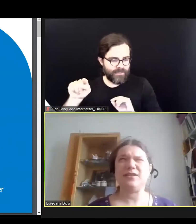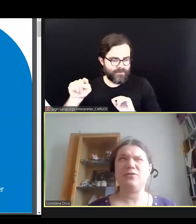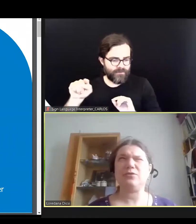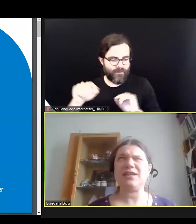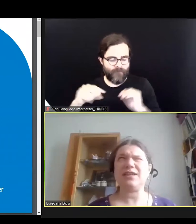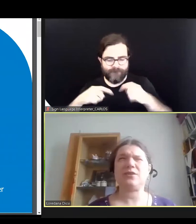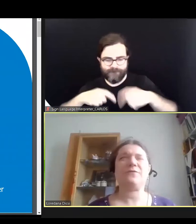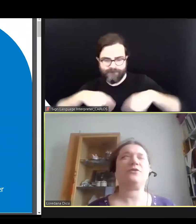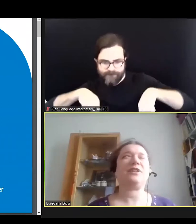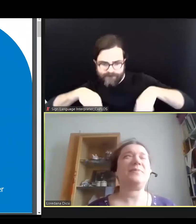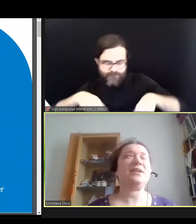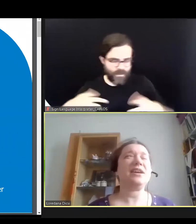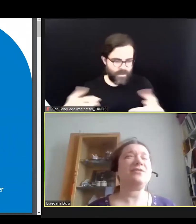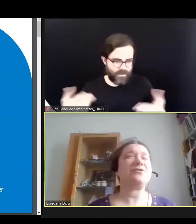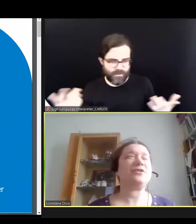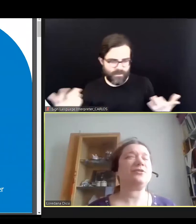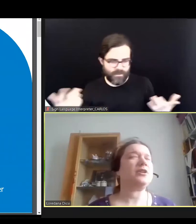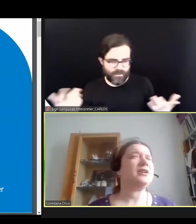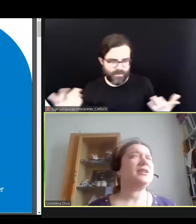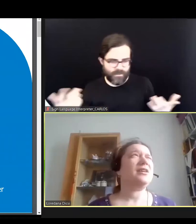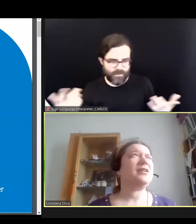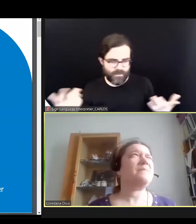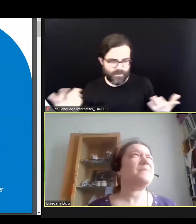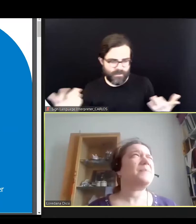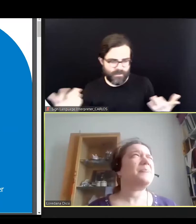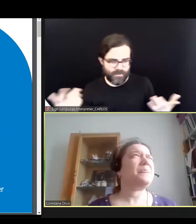is no risk of contamination, or